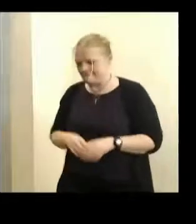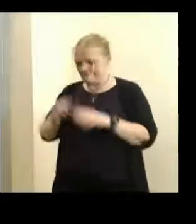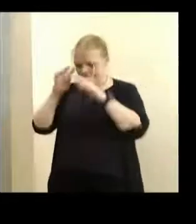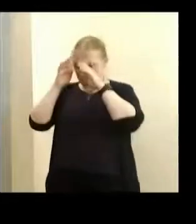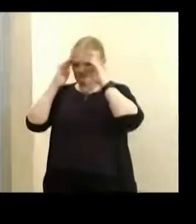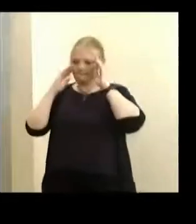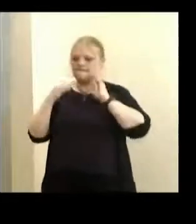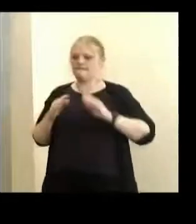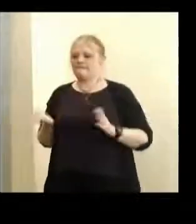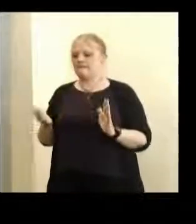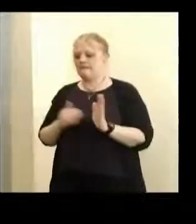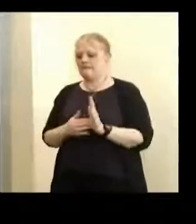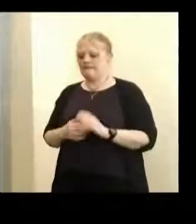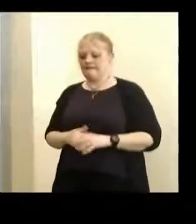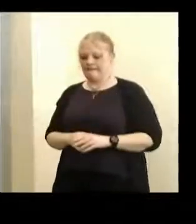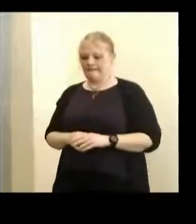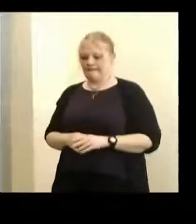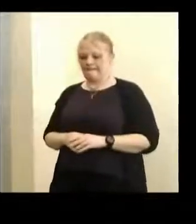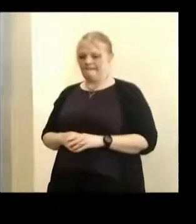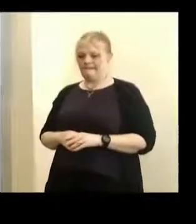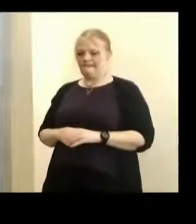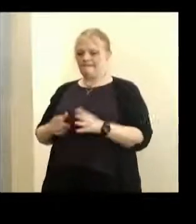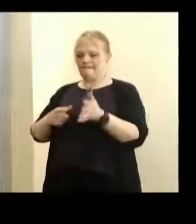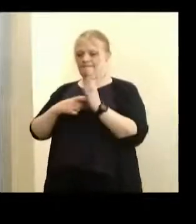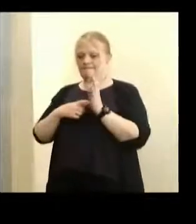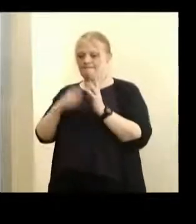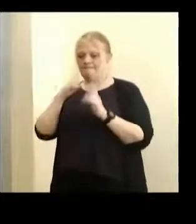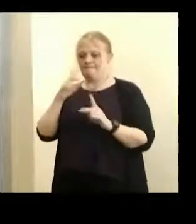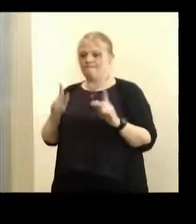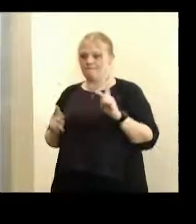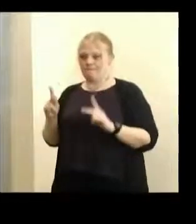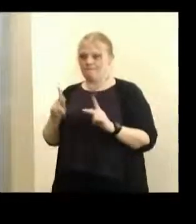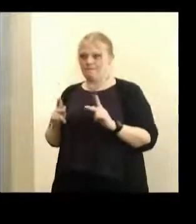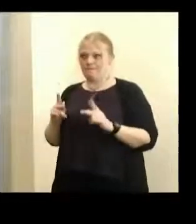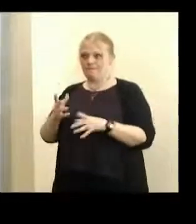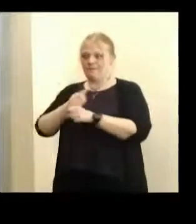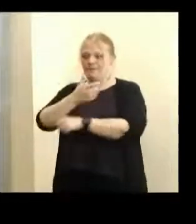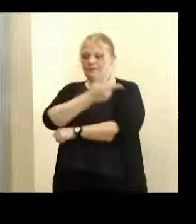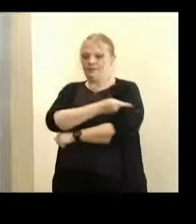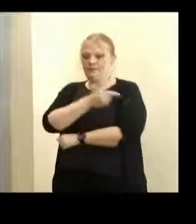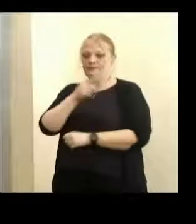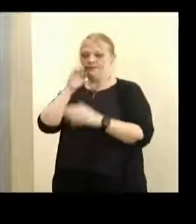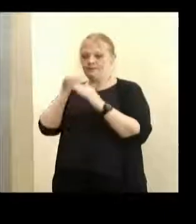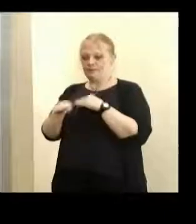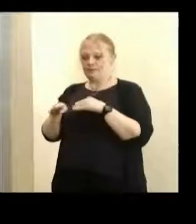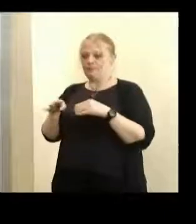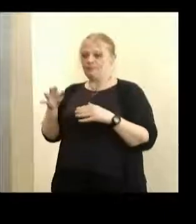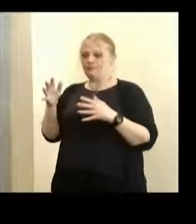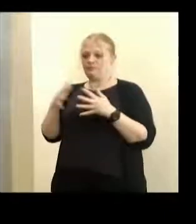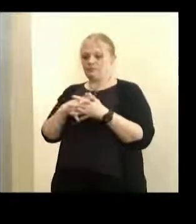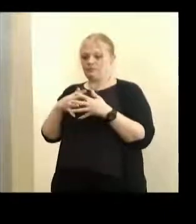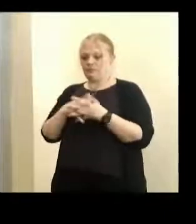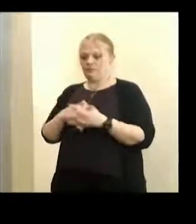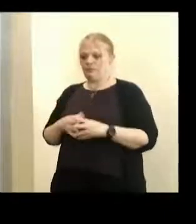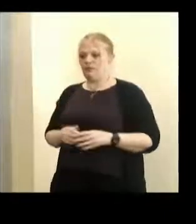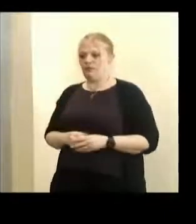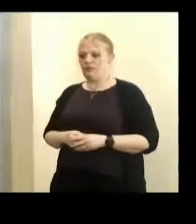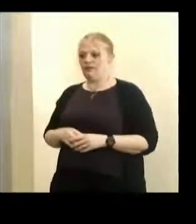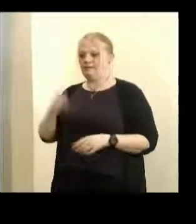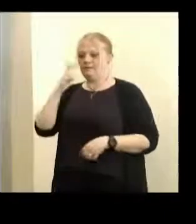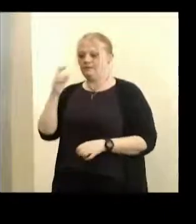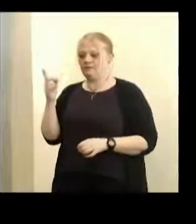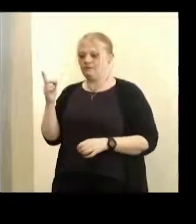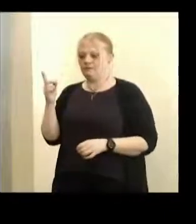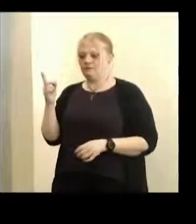is again about the requirement that people need to get the vaccine in order to go into the Bills Stadium. I'm seeing some questions about this